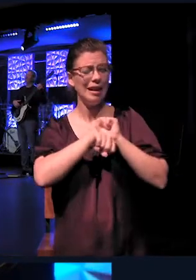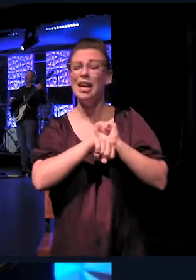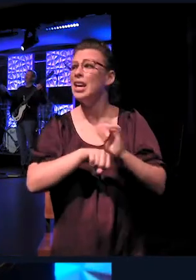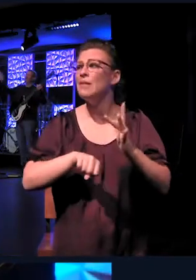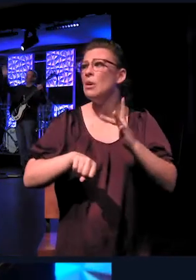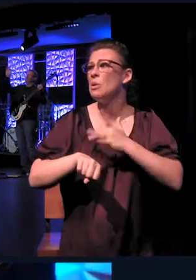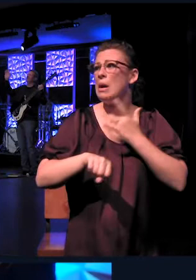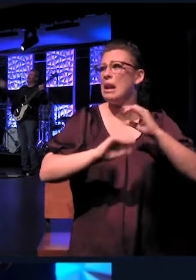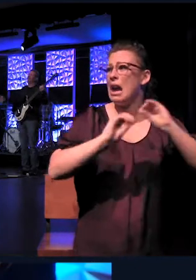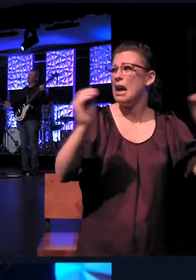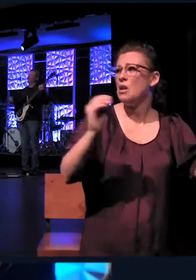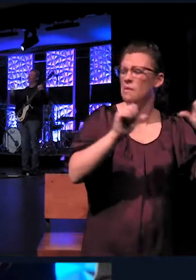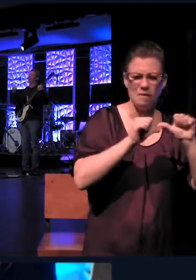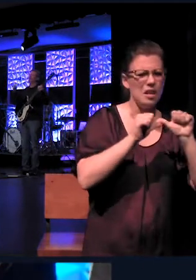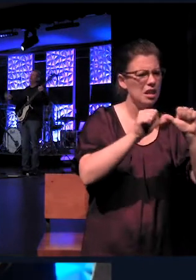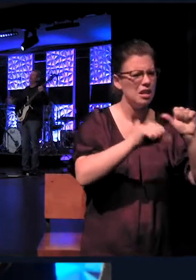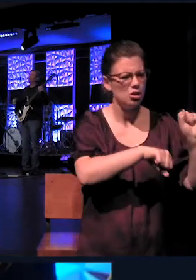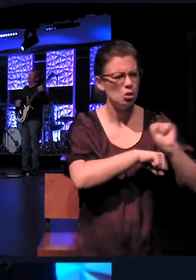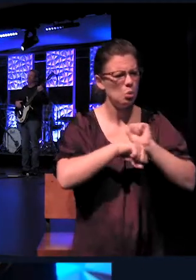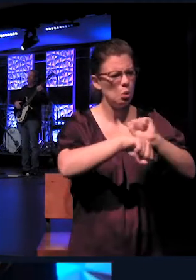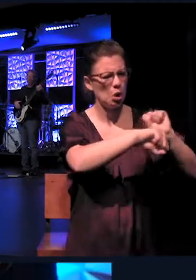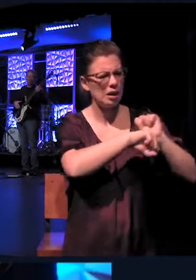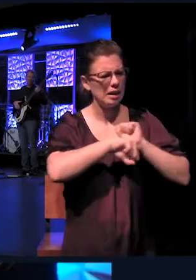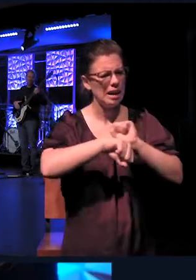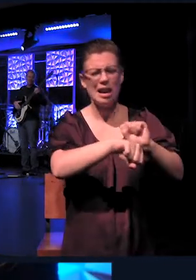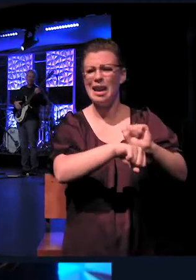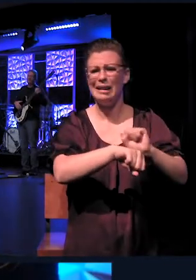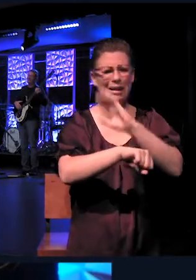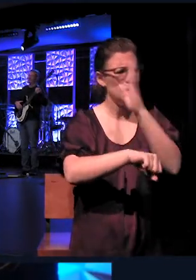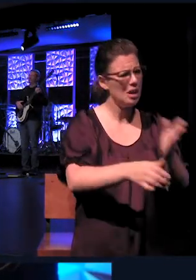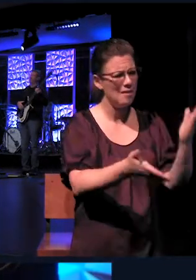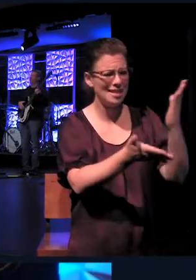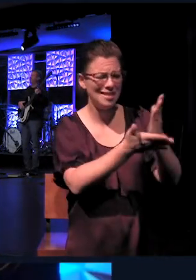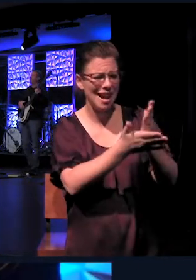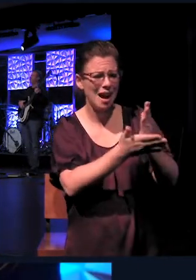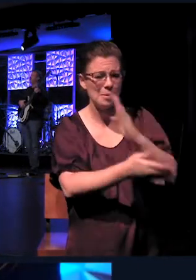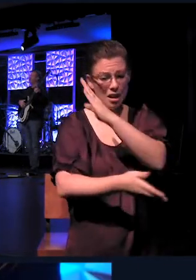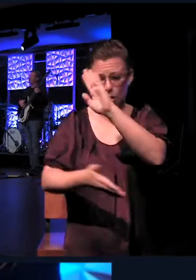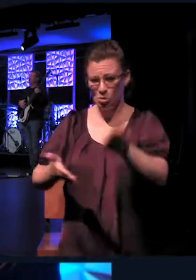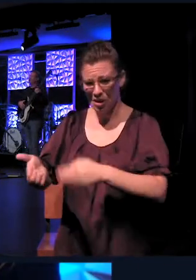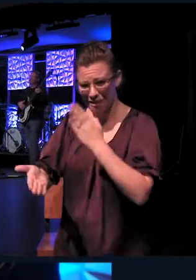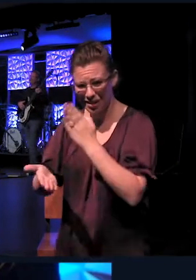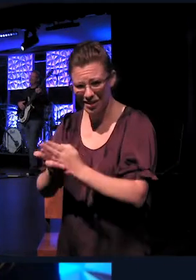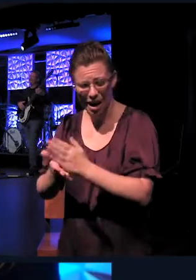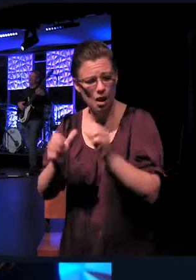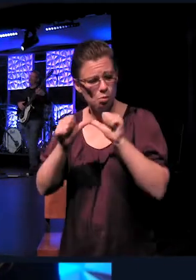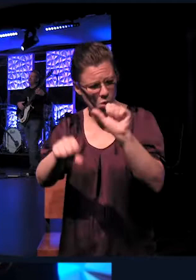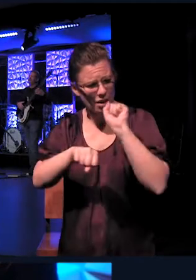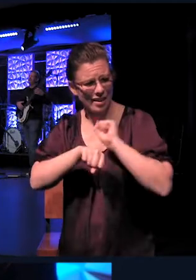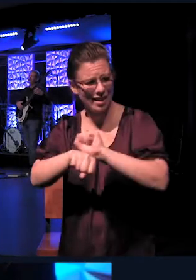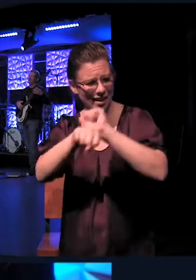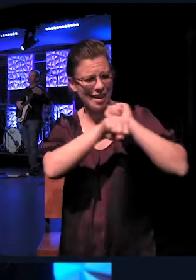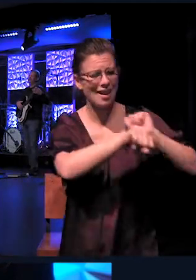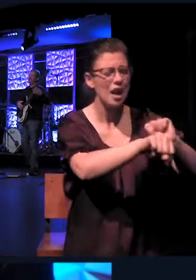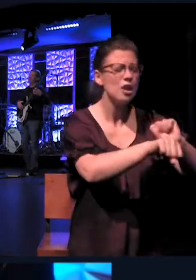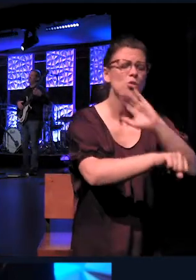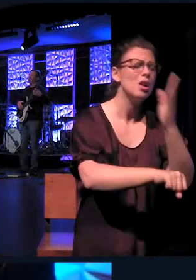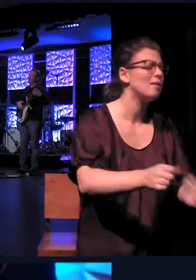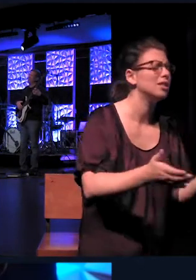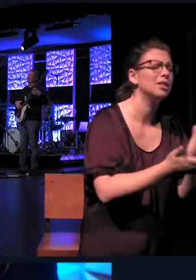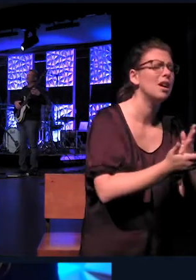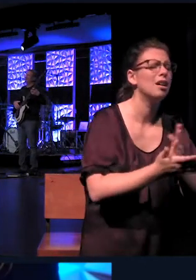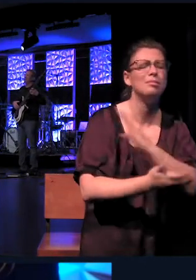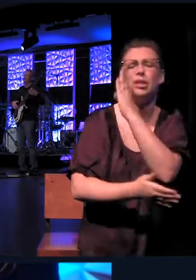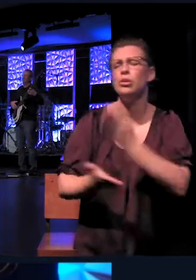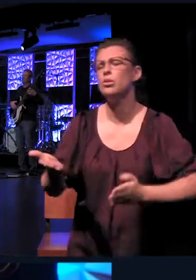working. Even when I can't feel it, you're working. You never stop, you never stop working. You